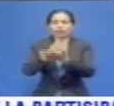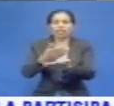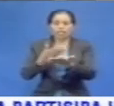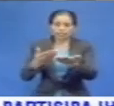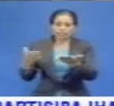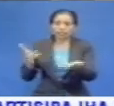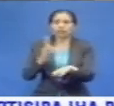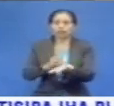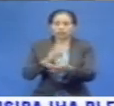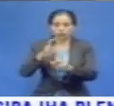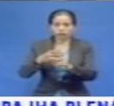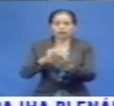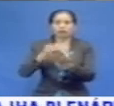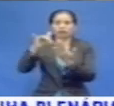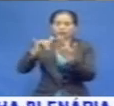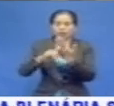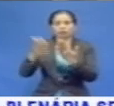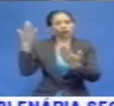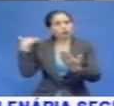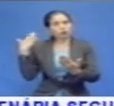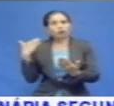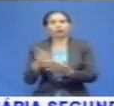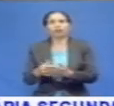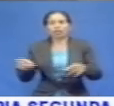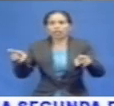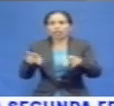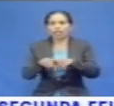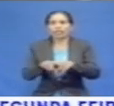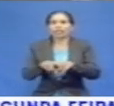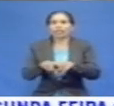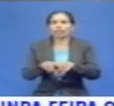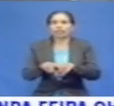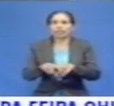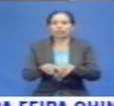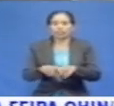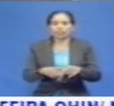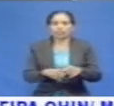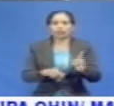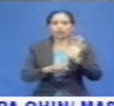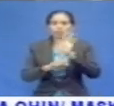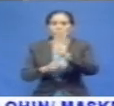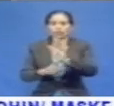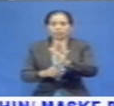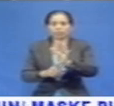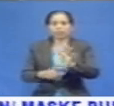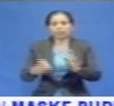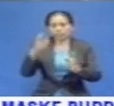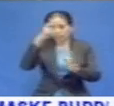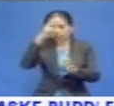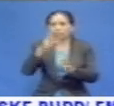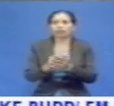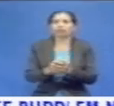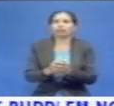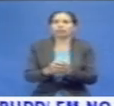Fulan Marsu Bakotuk, nessa câmara, ba imagem, hori halo monitorização, temperatura ba isin, no apoio